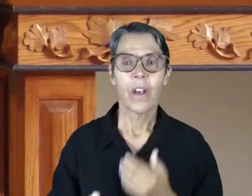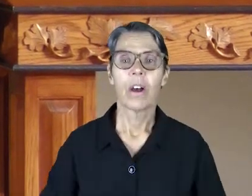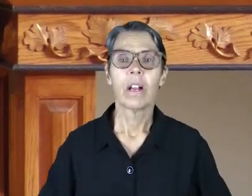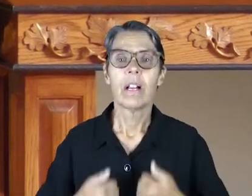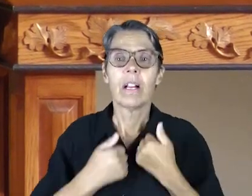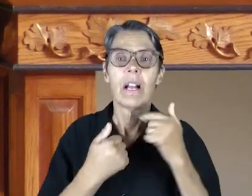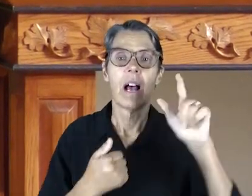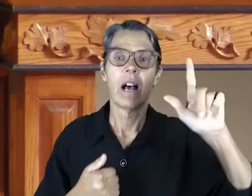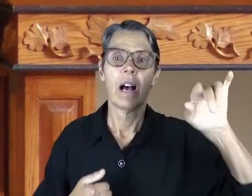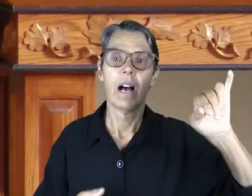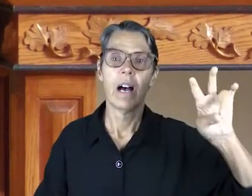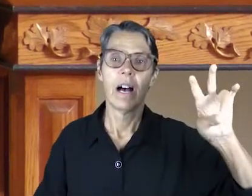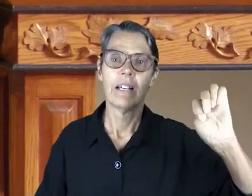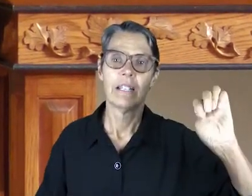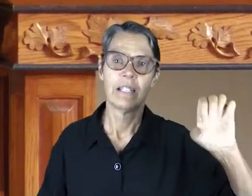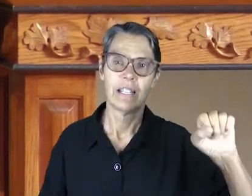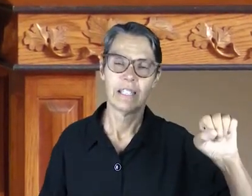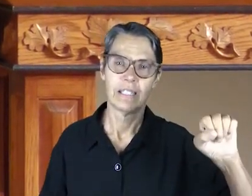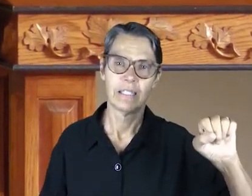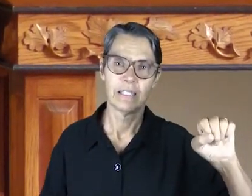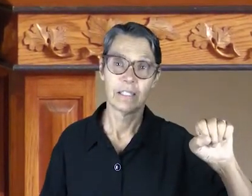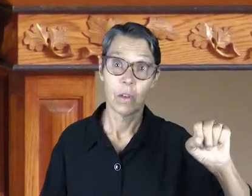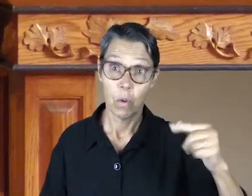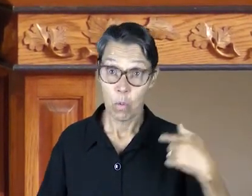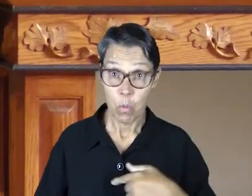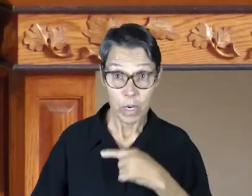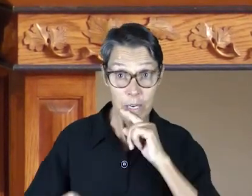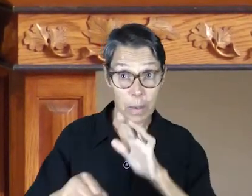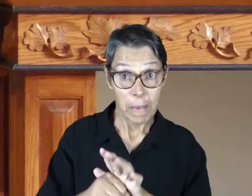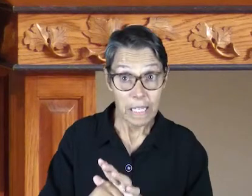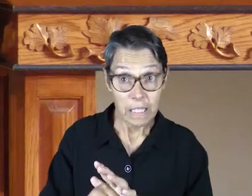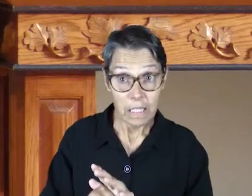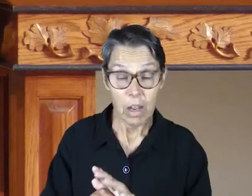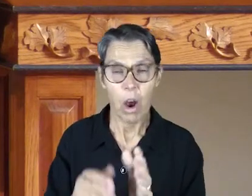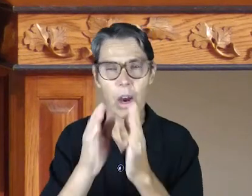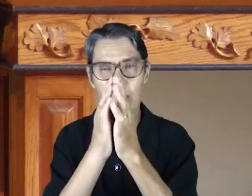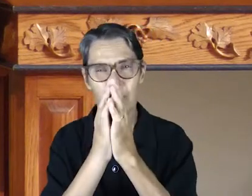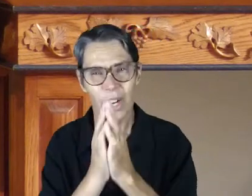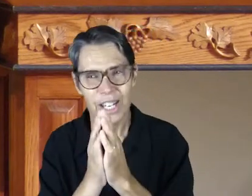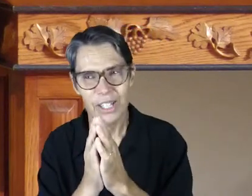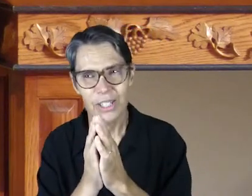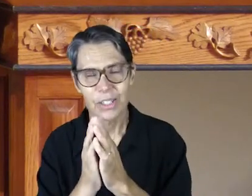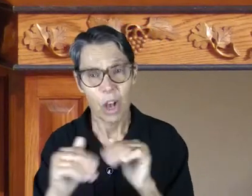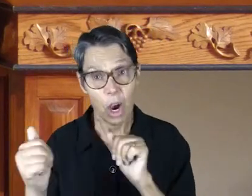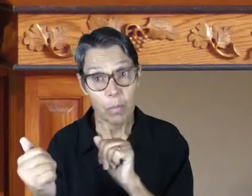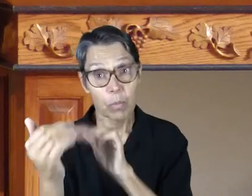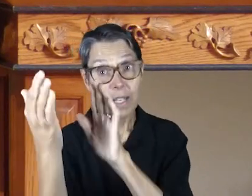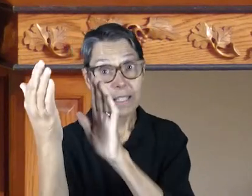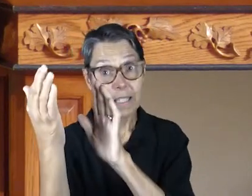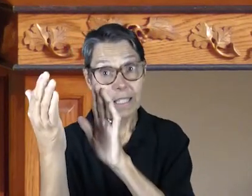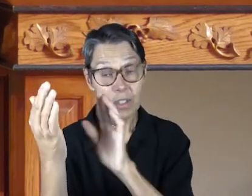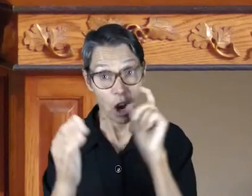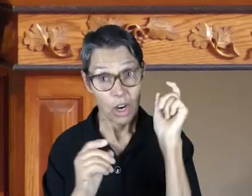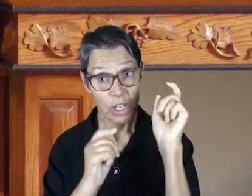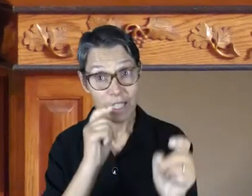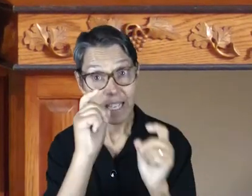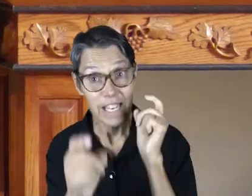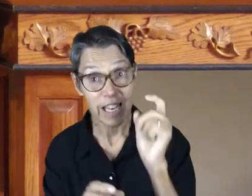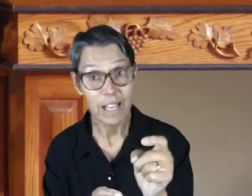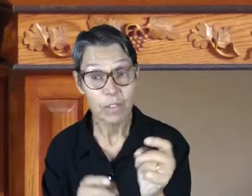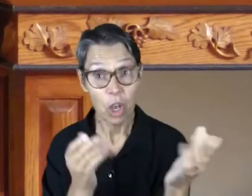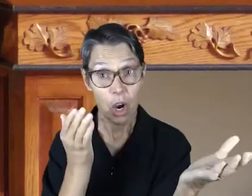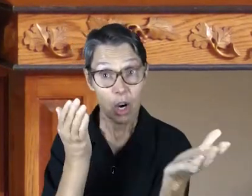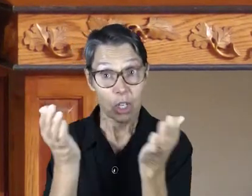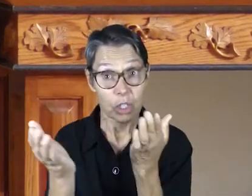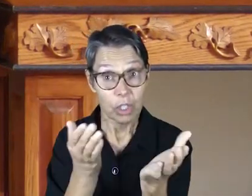lives. With what we commit to. Our prayers, our presence, our gifts, our service, and